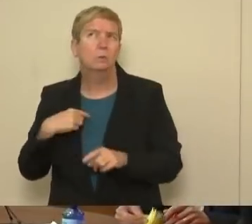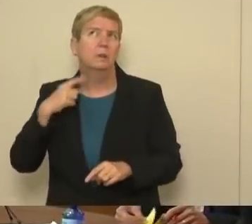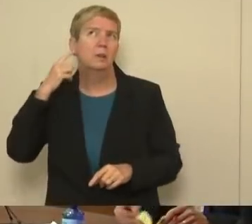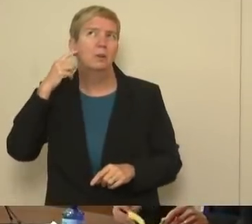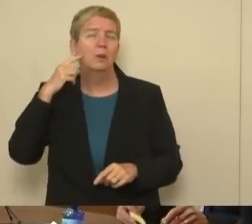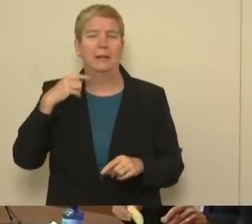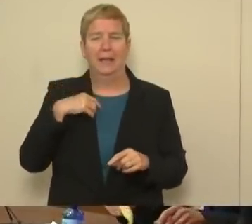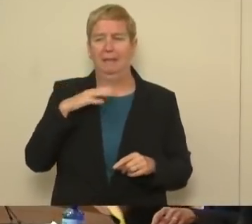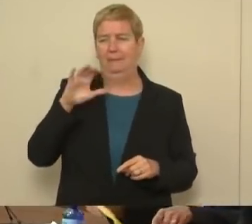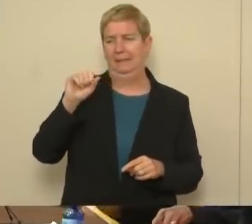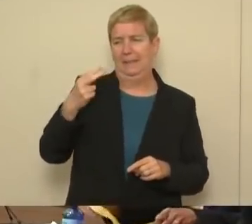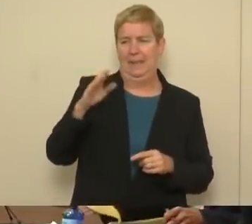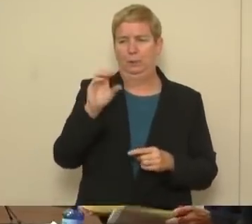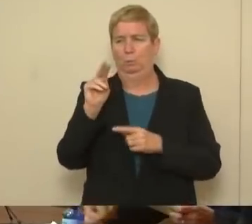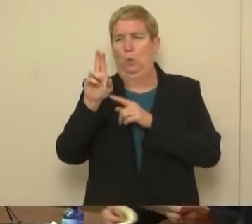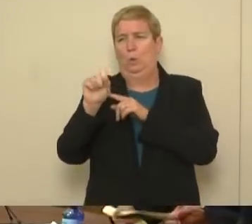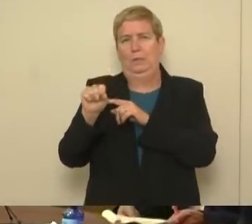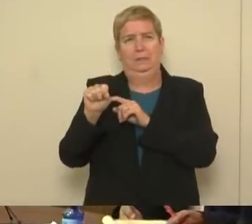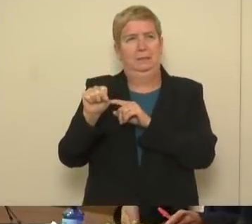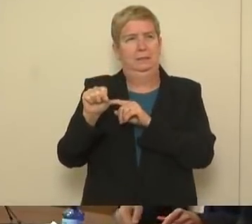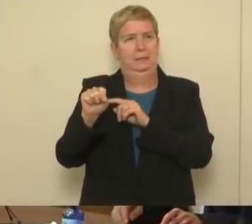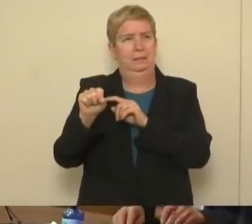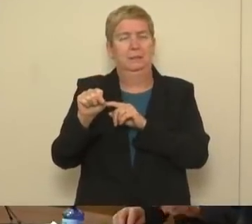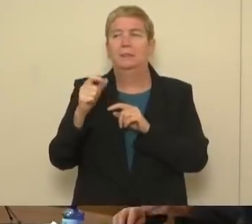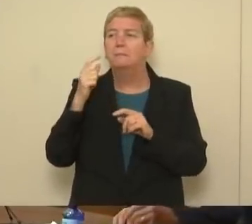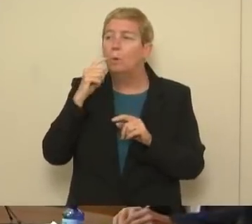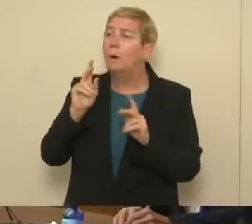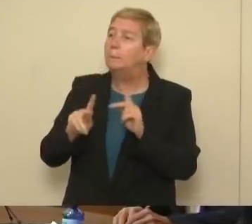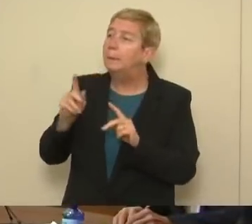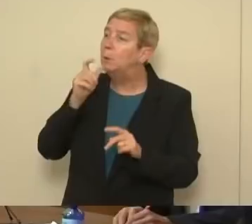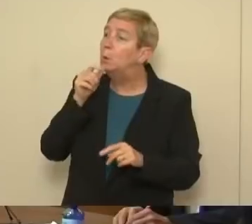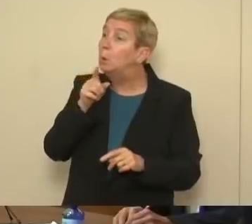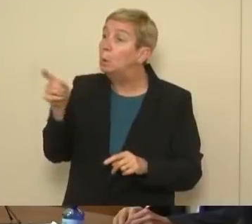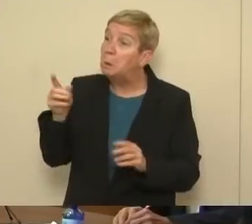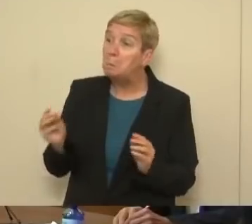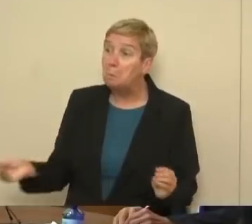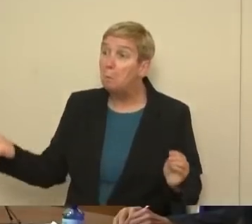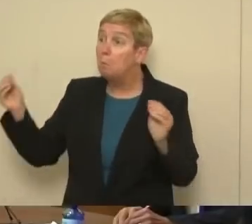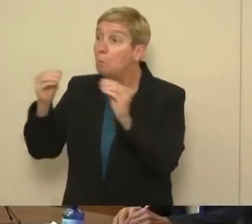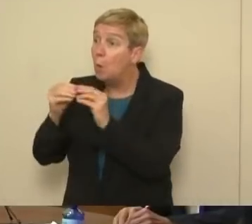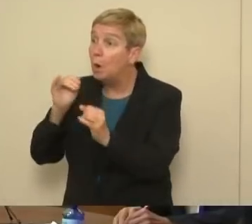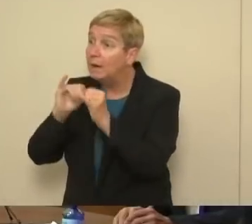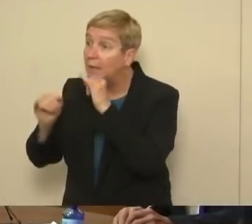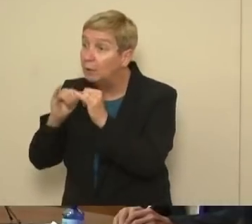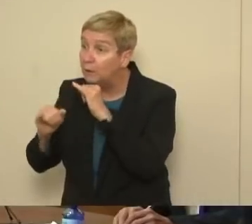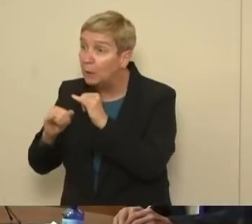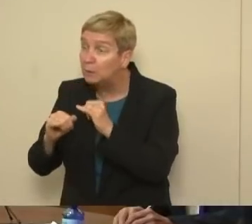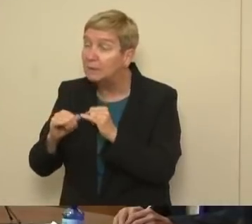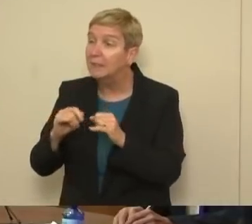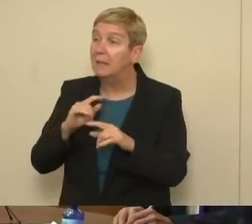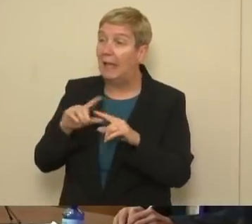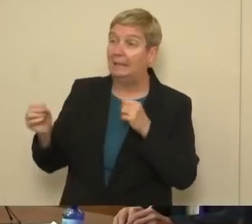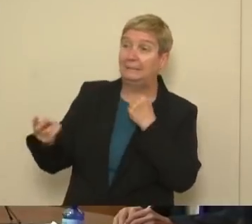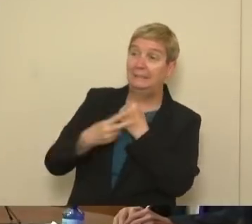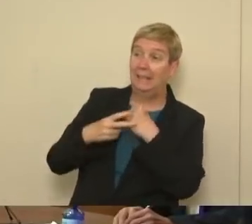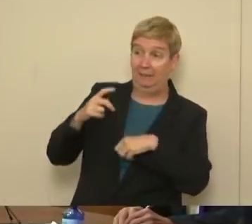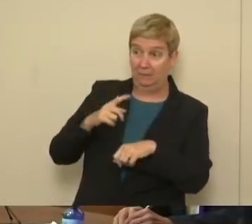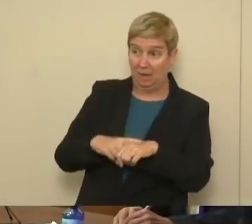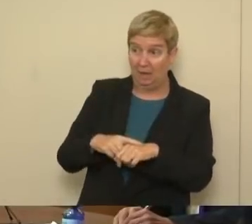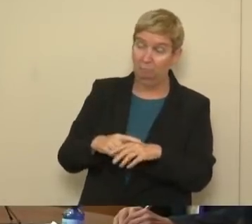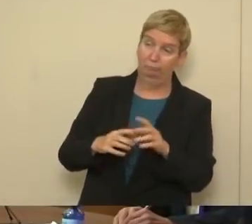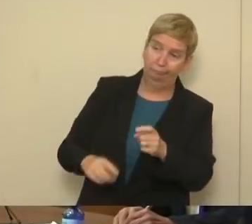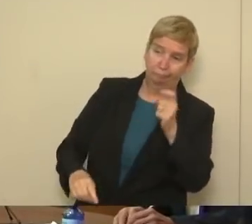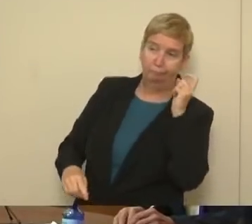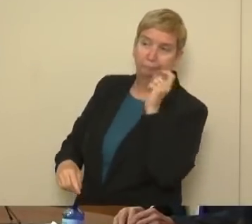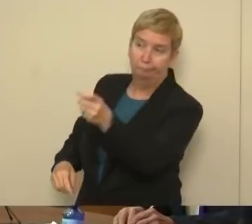its enumerators that rewards them for conducting more interviews in a shorter period of time. Director Coleman, would you